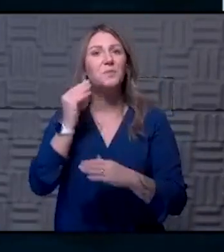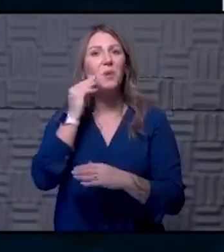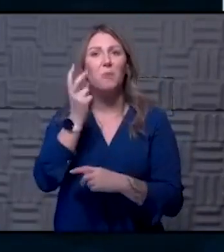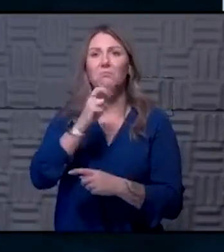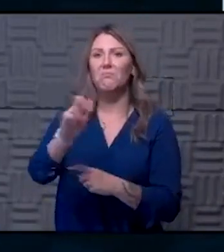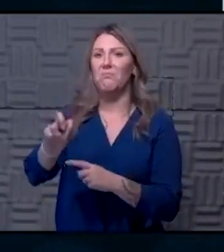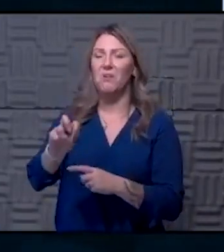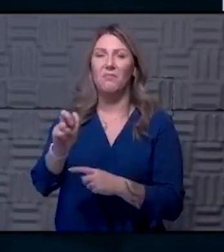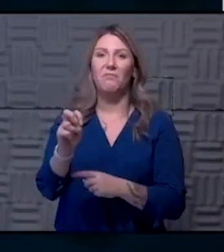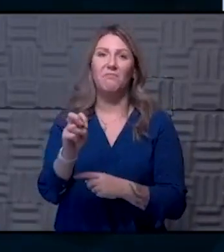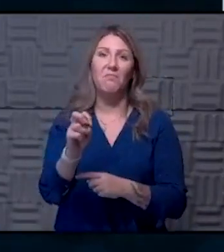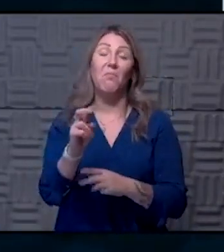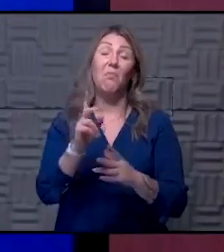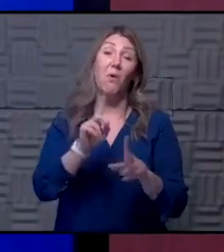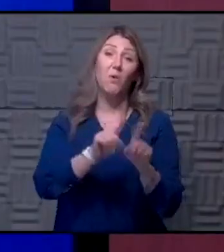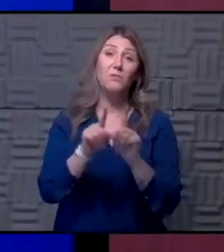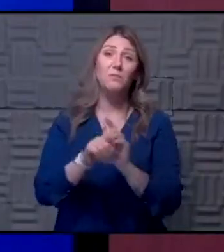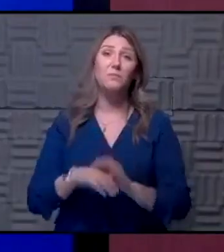either.